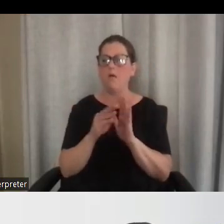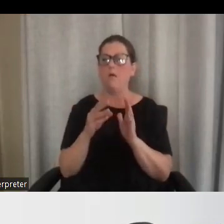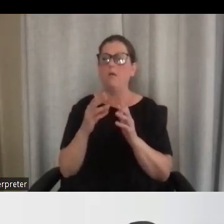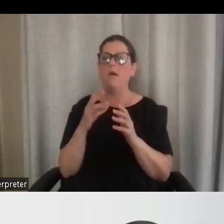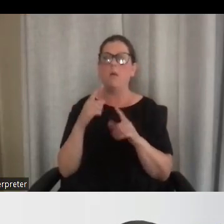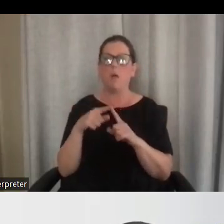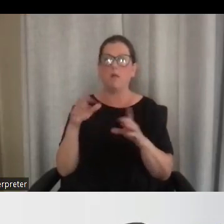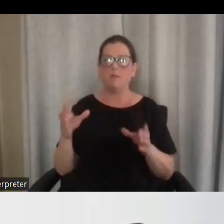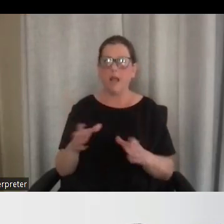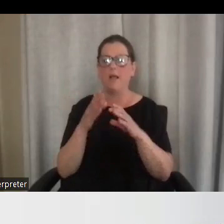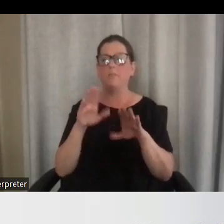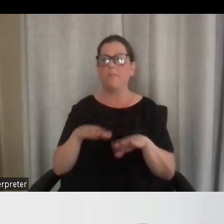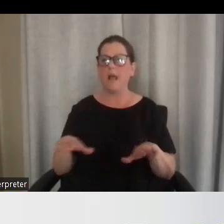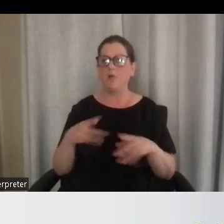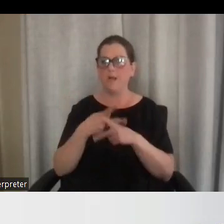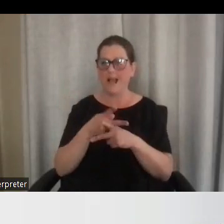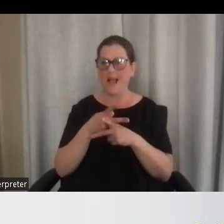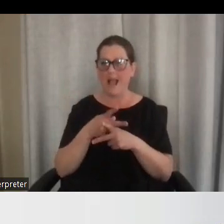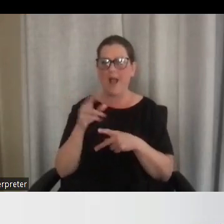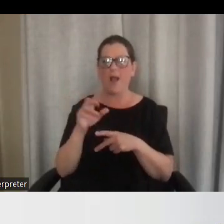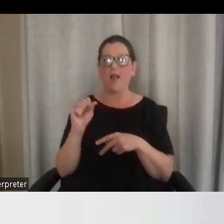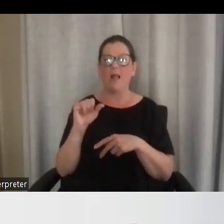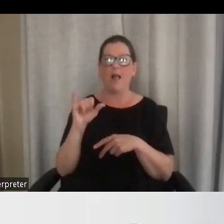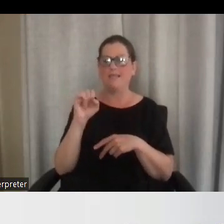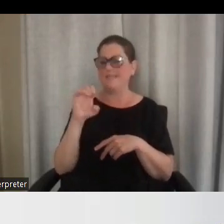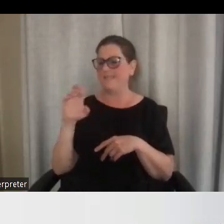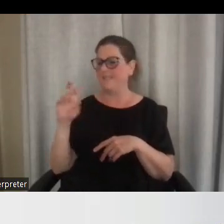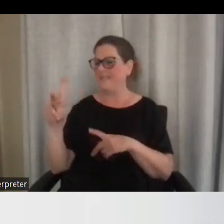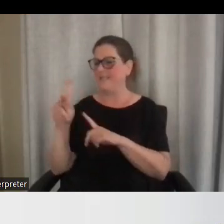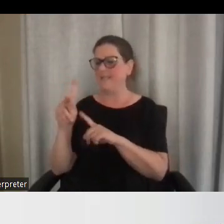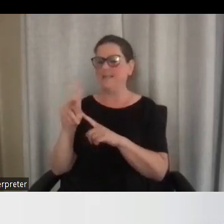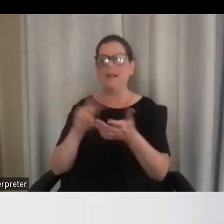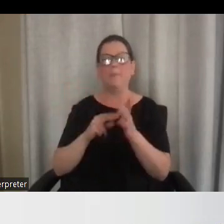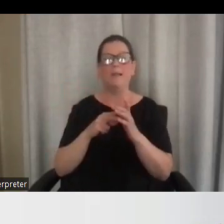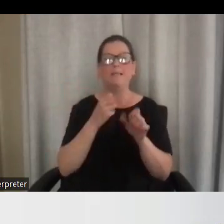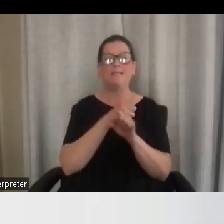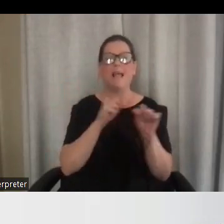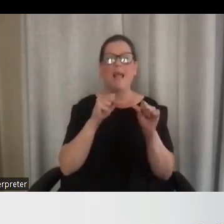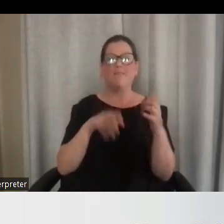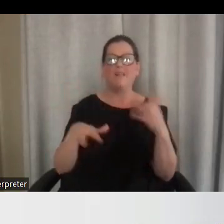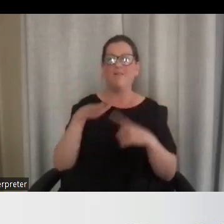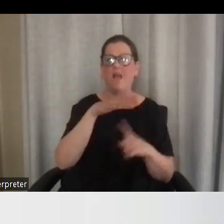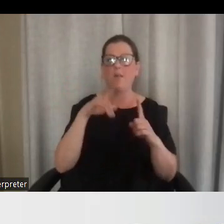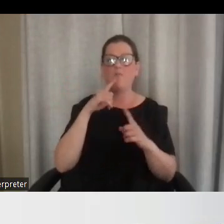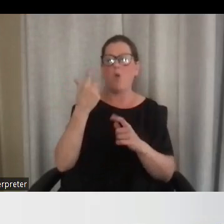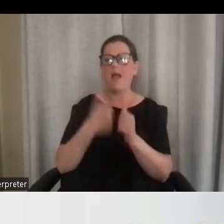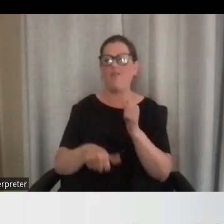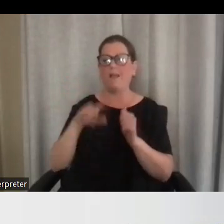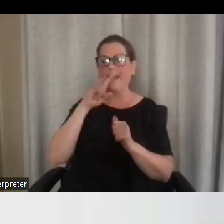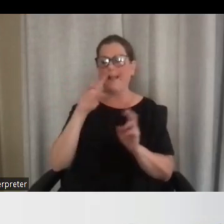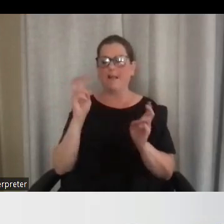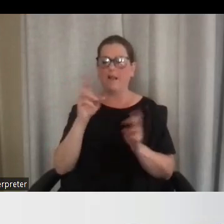enhanced pediatric care models, such as the SEEK framework, which stands for a safe environment for every kid,